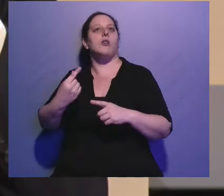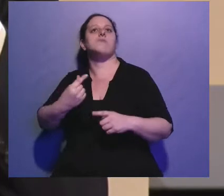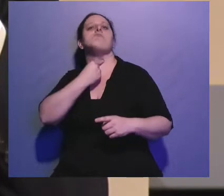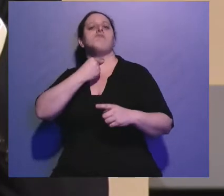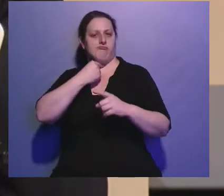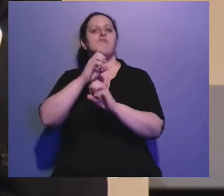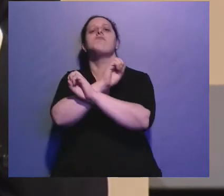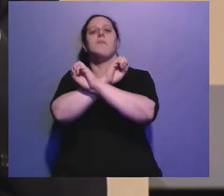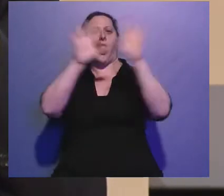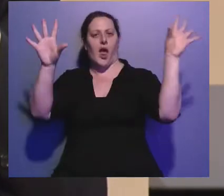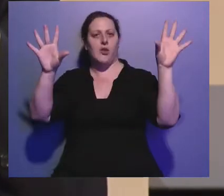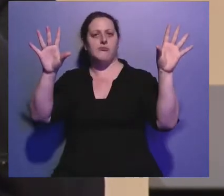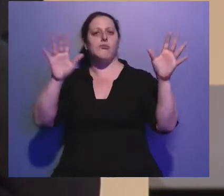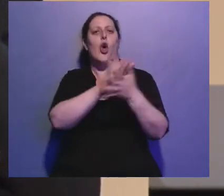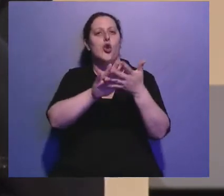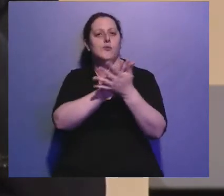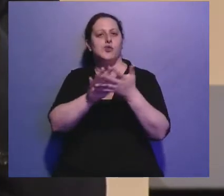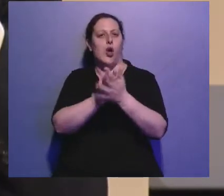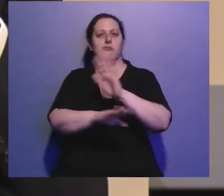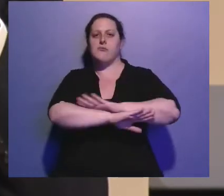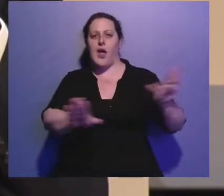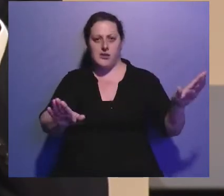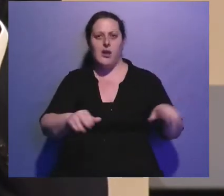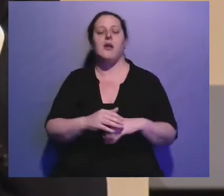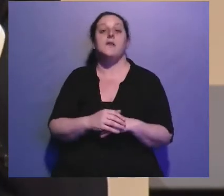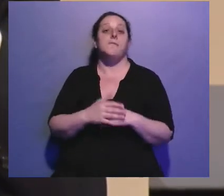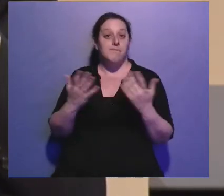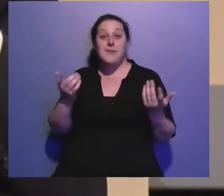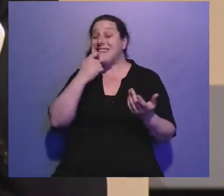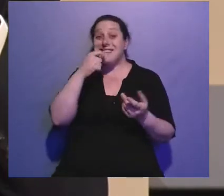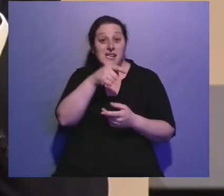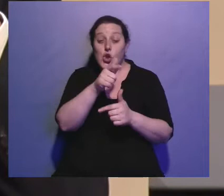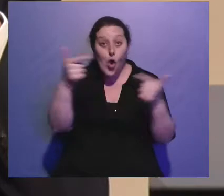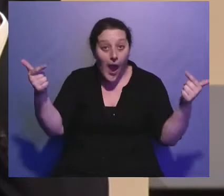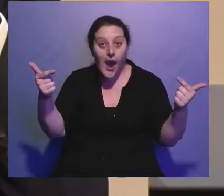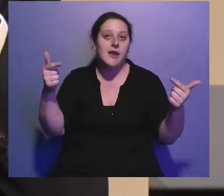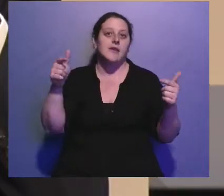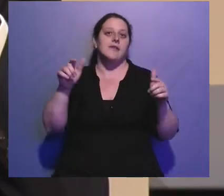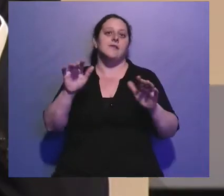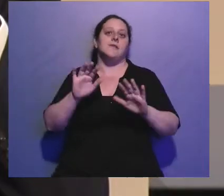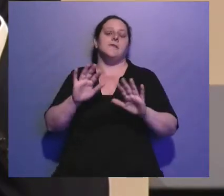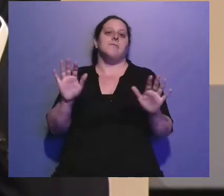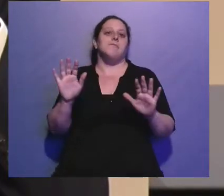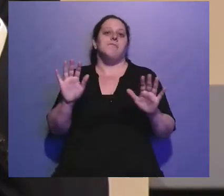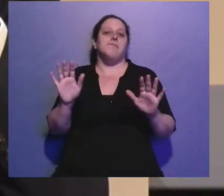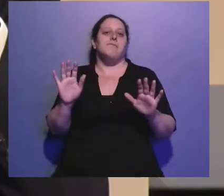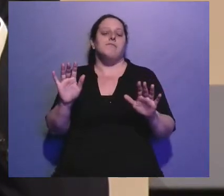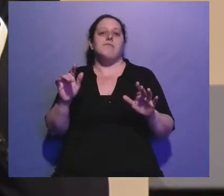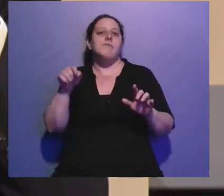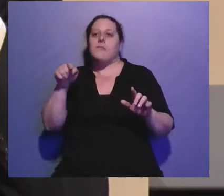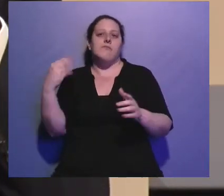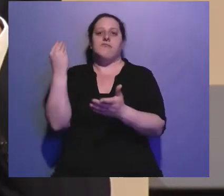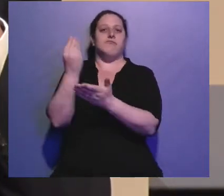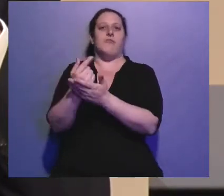will to push transparency and to fight against corruption. Without that political will, you cannot do